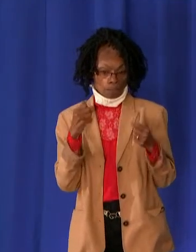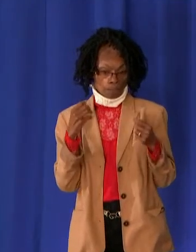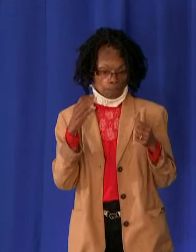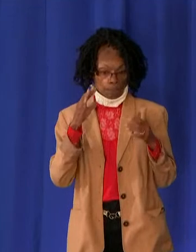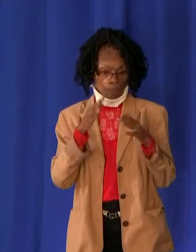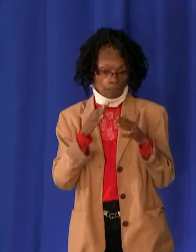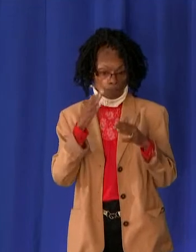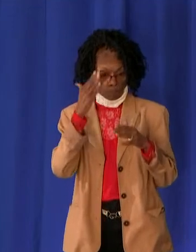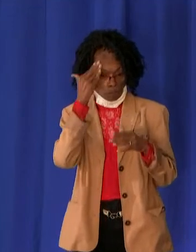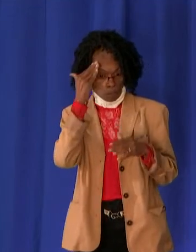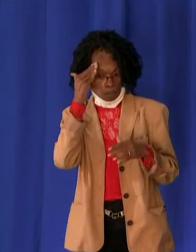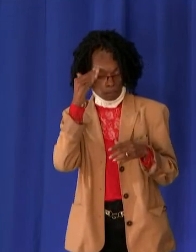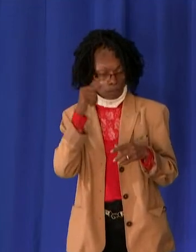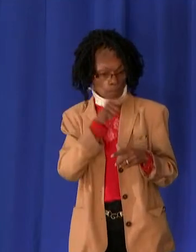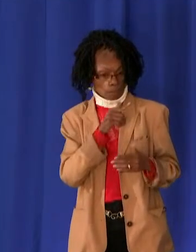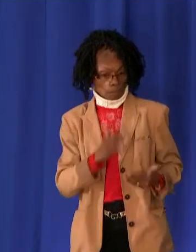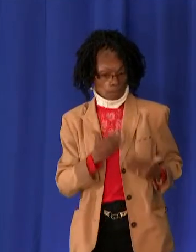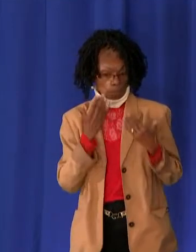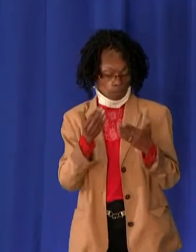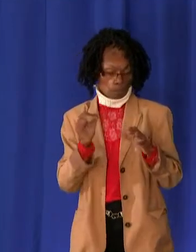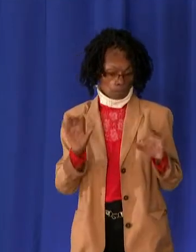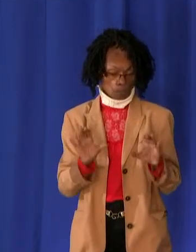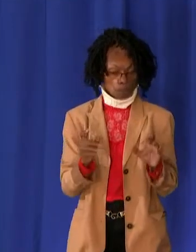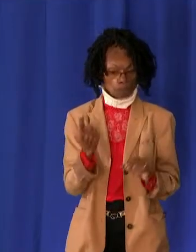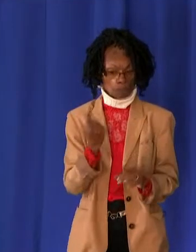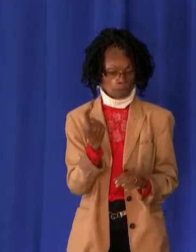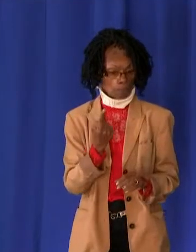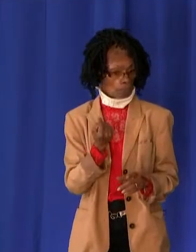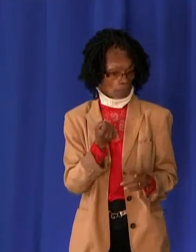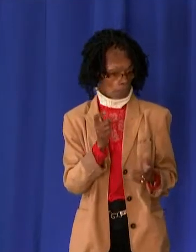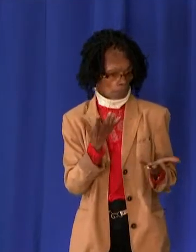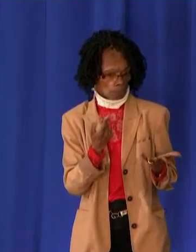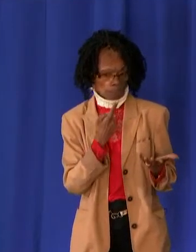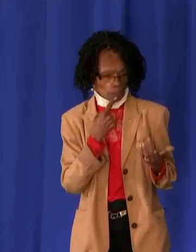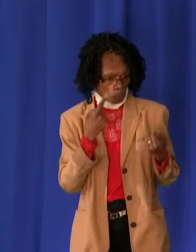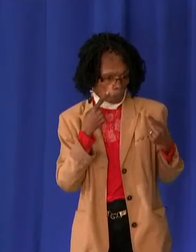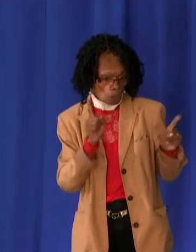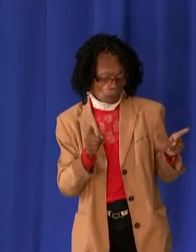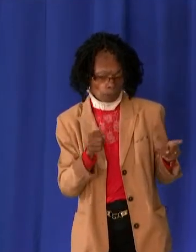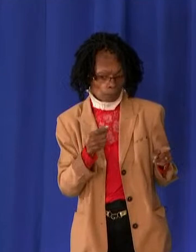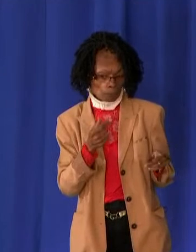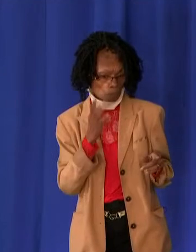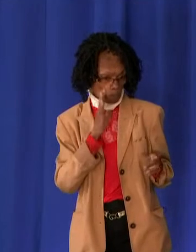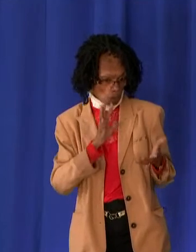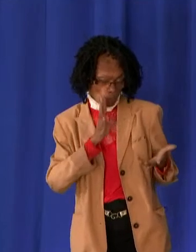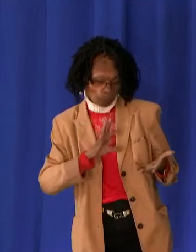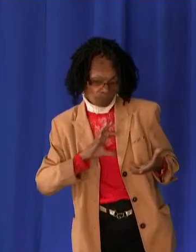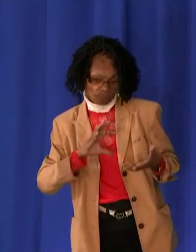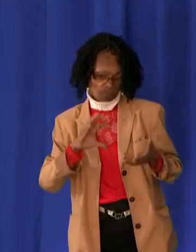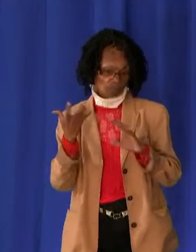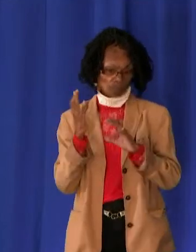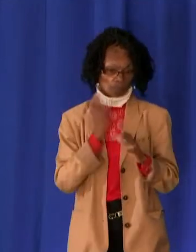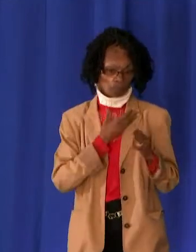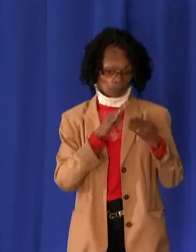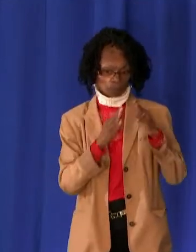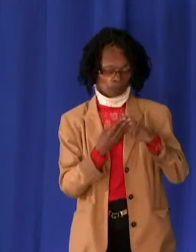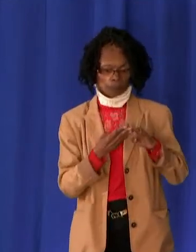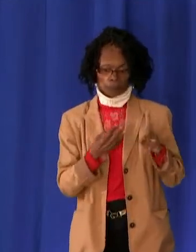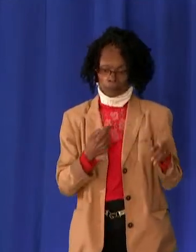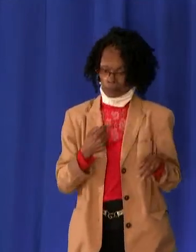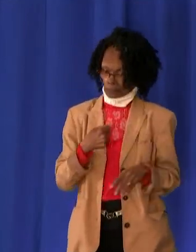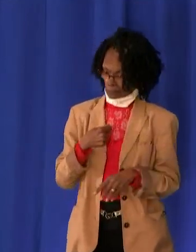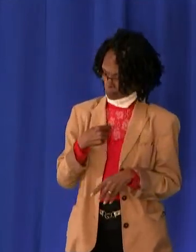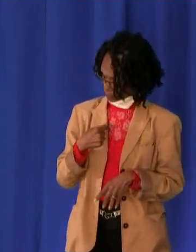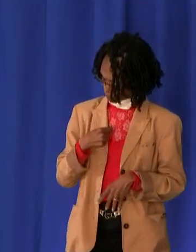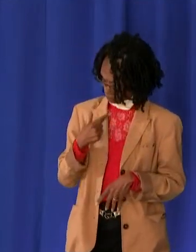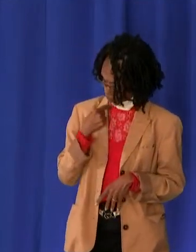knowledge, recommended that you do something and you said, no, I don't think that'll be too disruptive to the community?